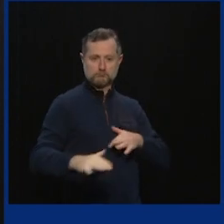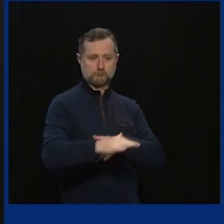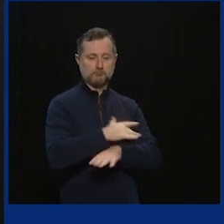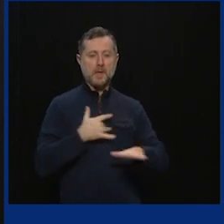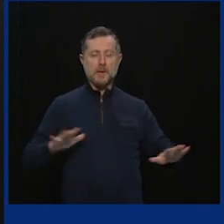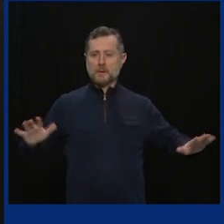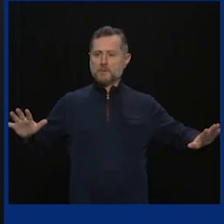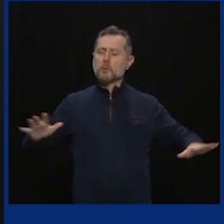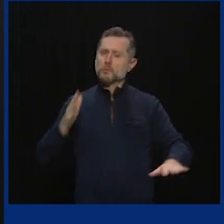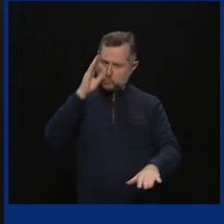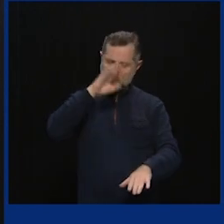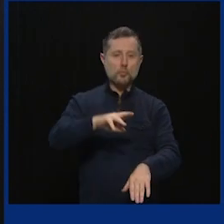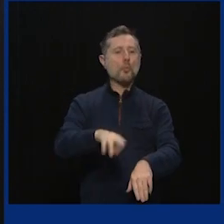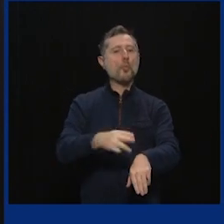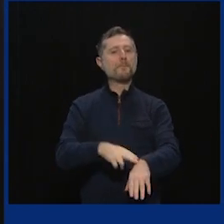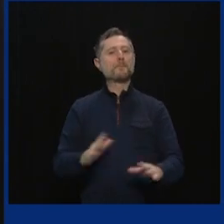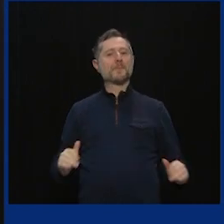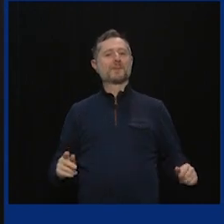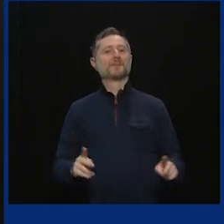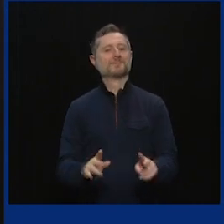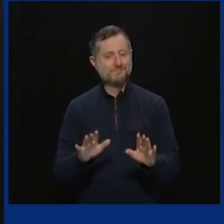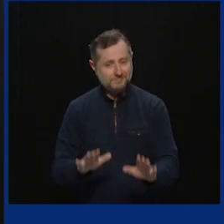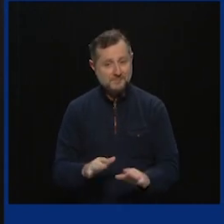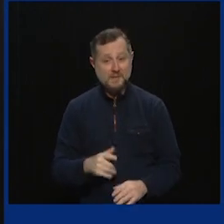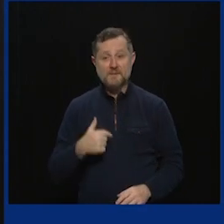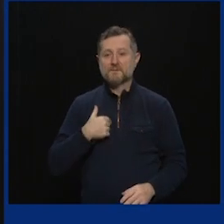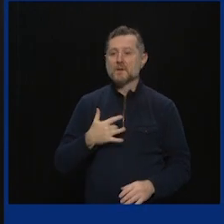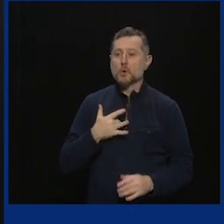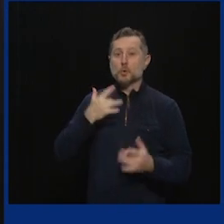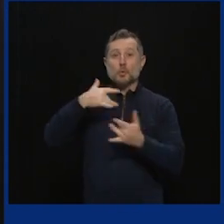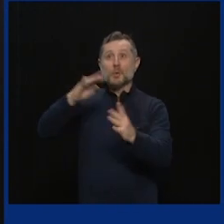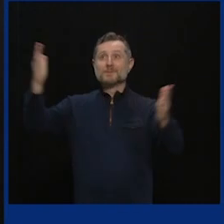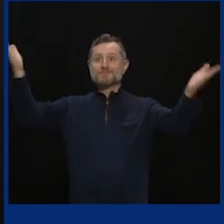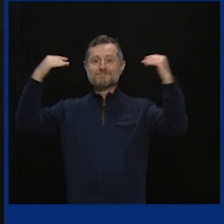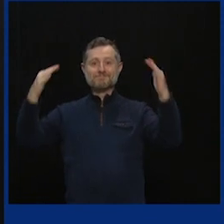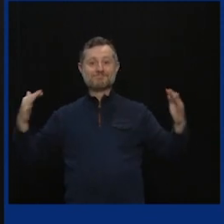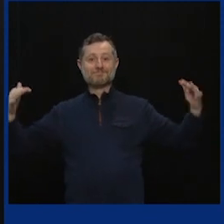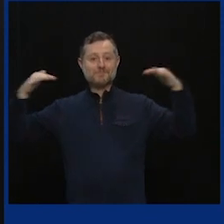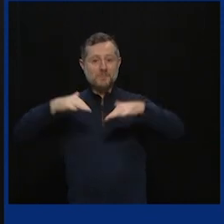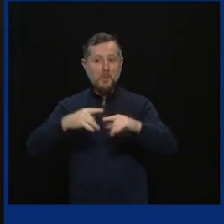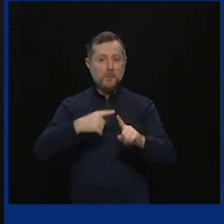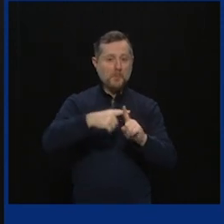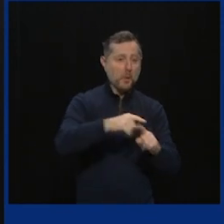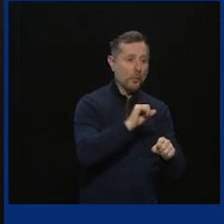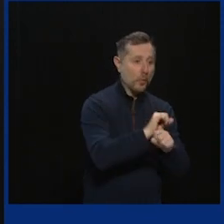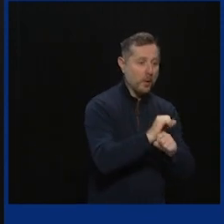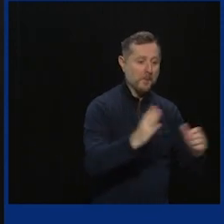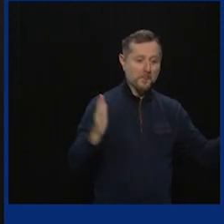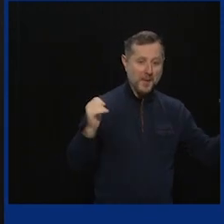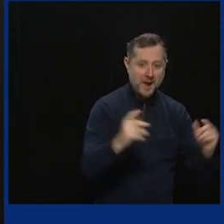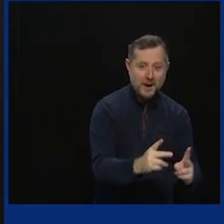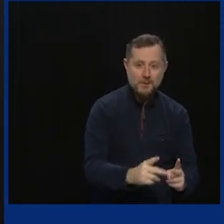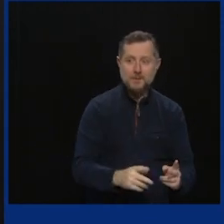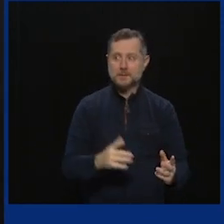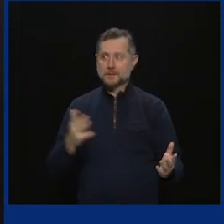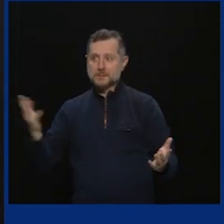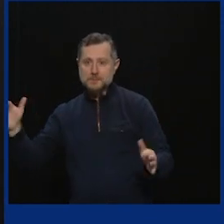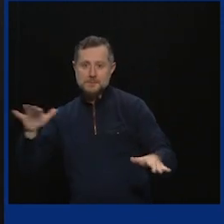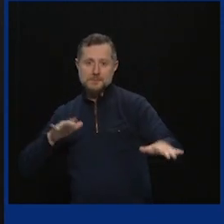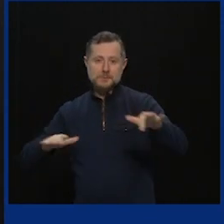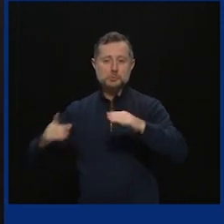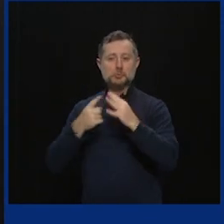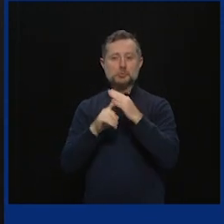that the tourists coming back, the workers coming back downtown, more people getting vaccinated, that we are really at the beginning of the end of this. And